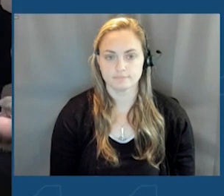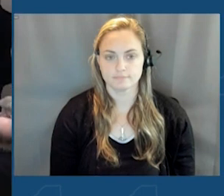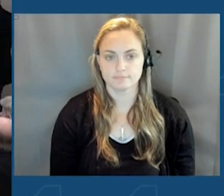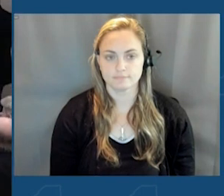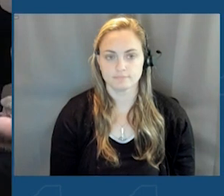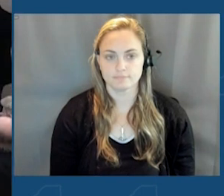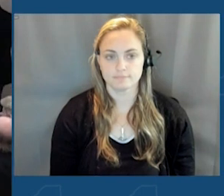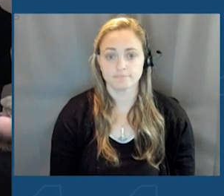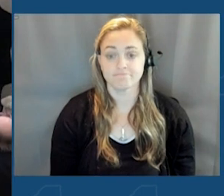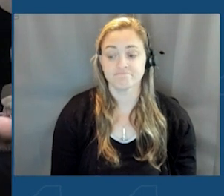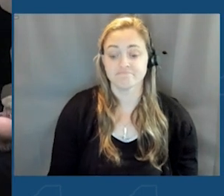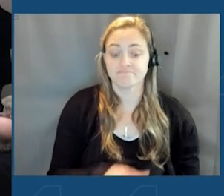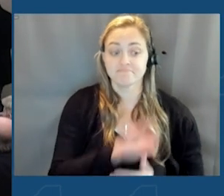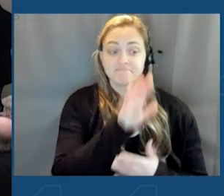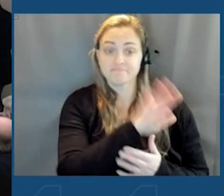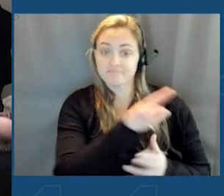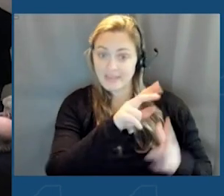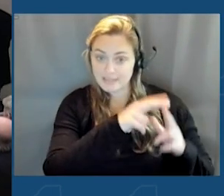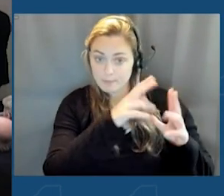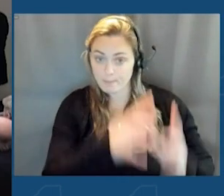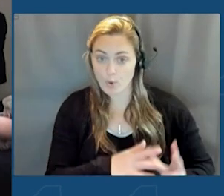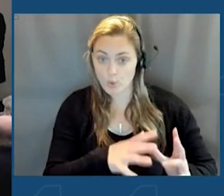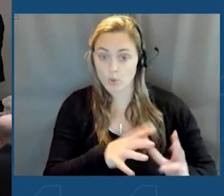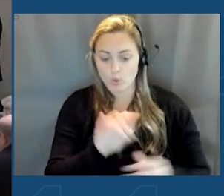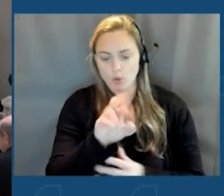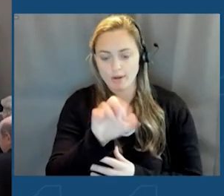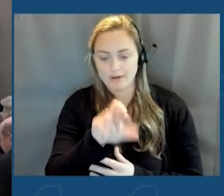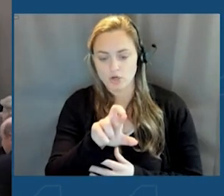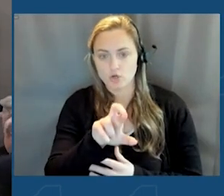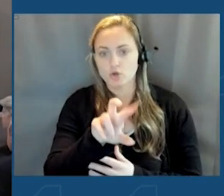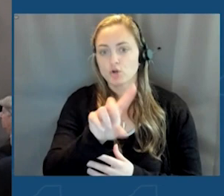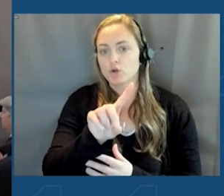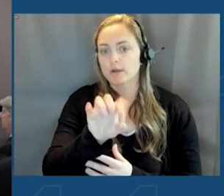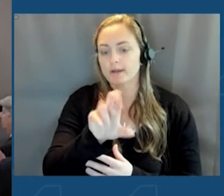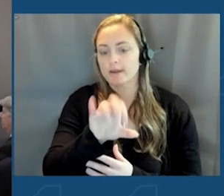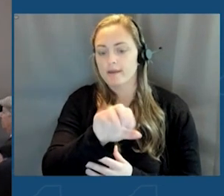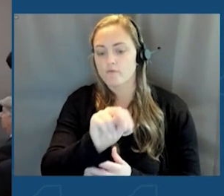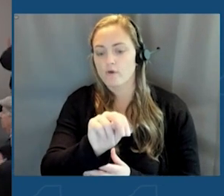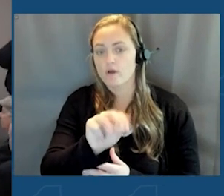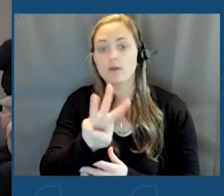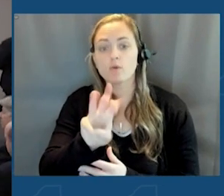His partner, the conductor, Dayron Williams.